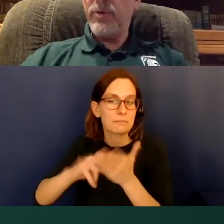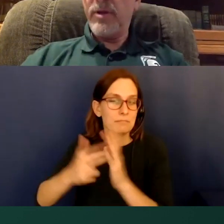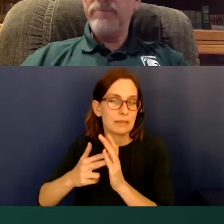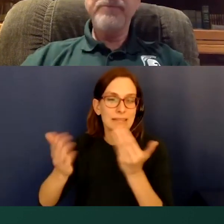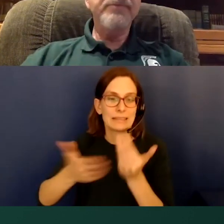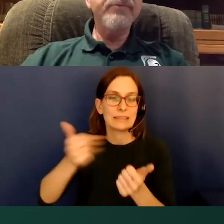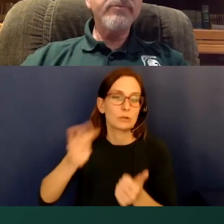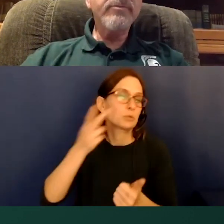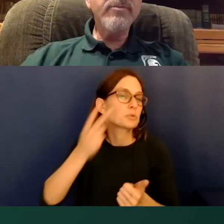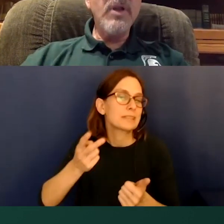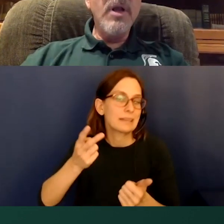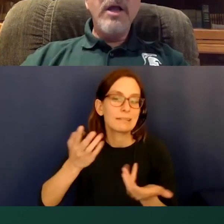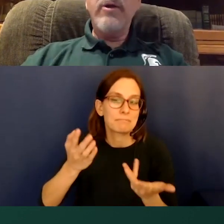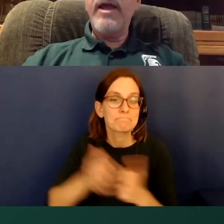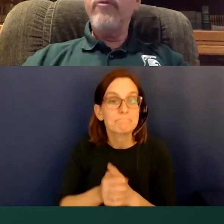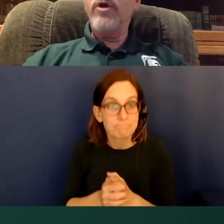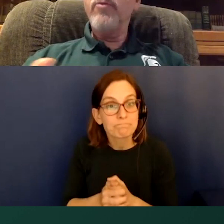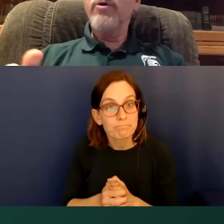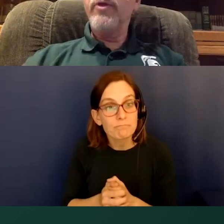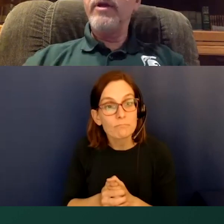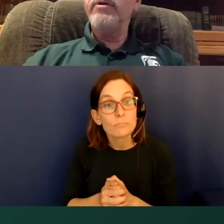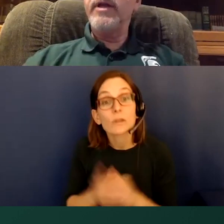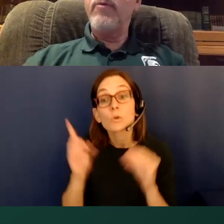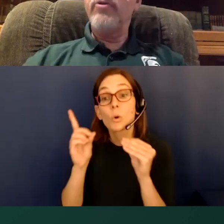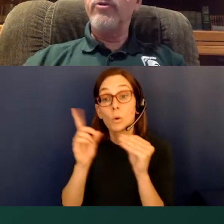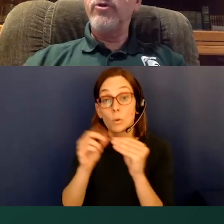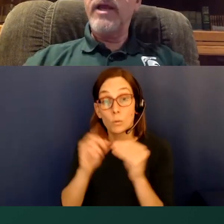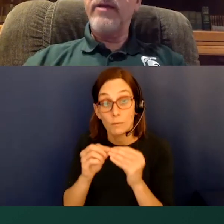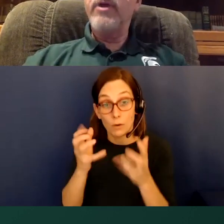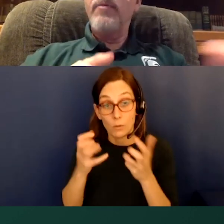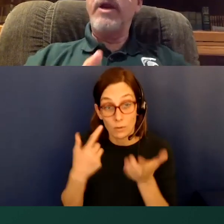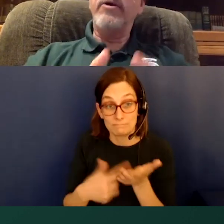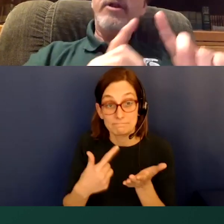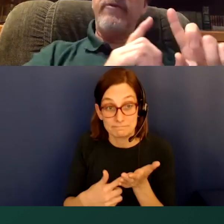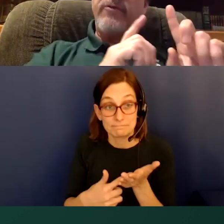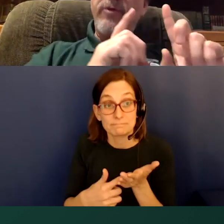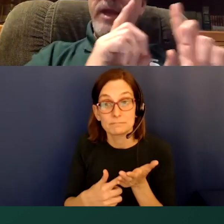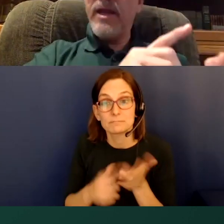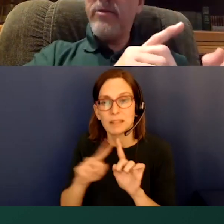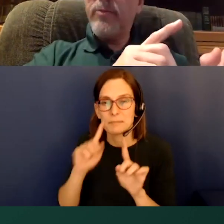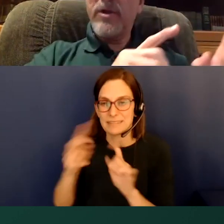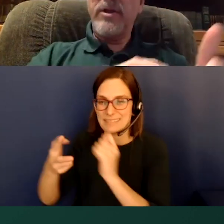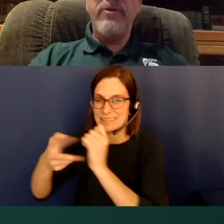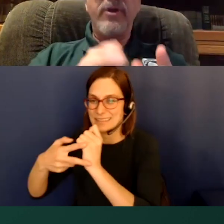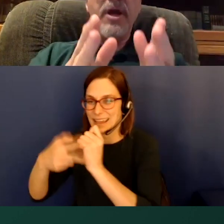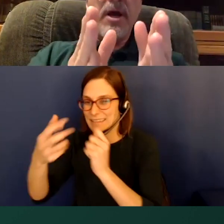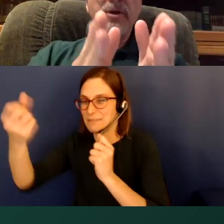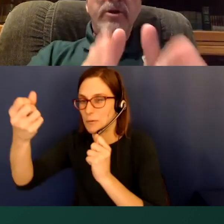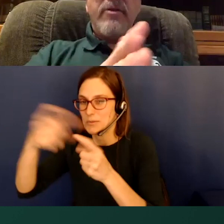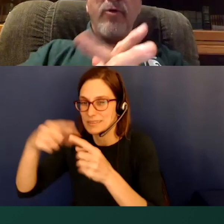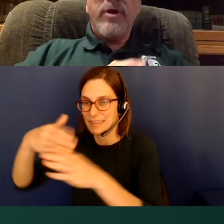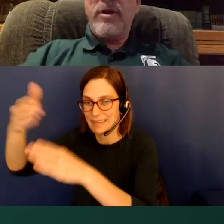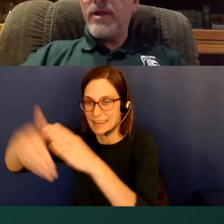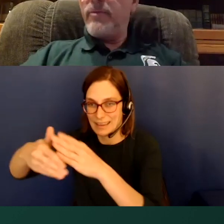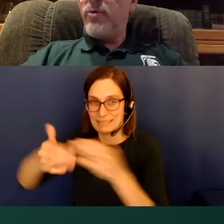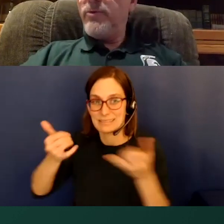fainter ones. Now, I have one more thing that I want you to look at, but I'm going to save that for the end of the presentation.